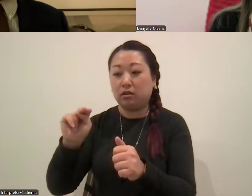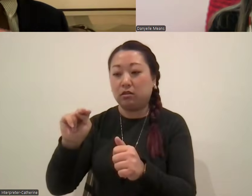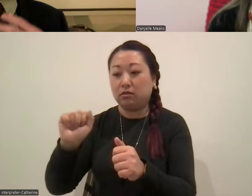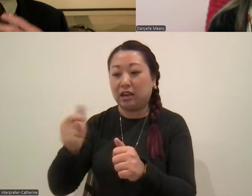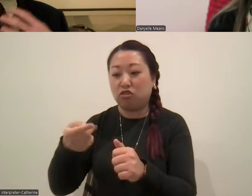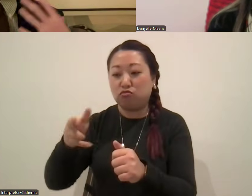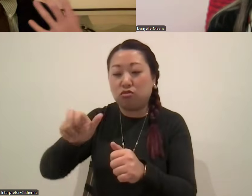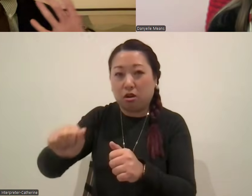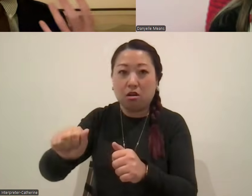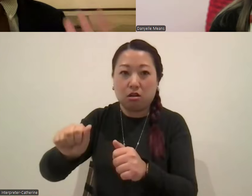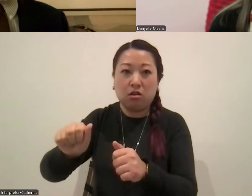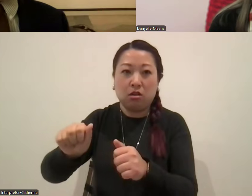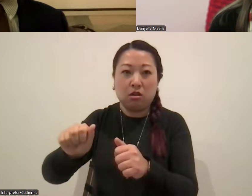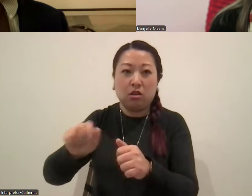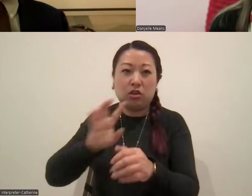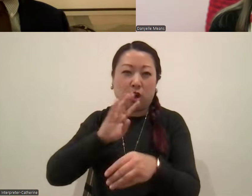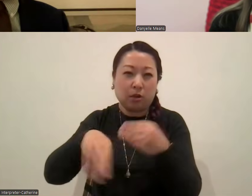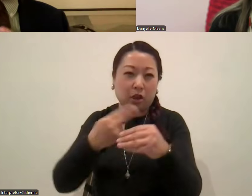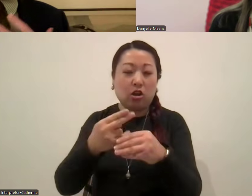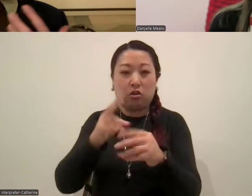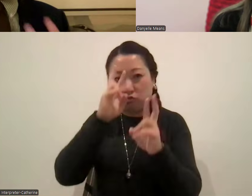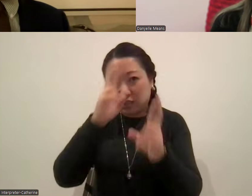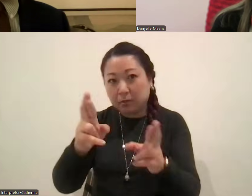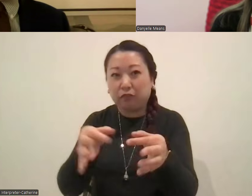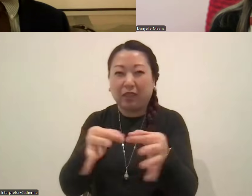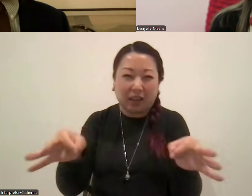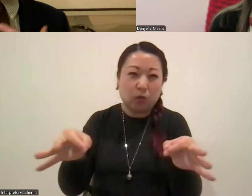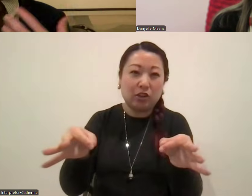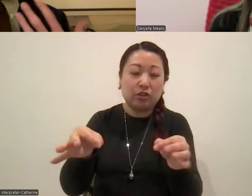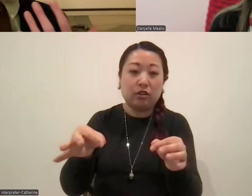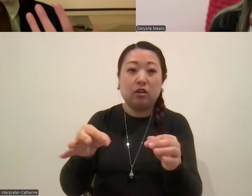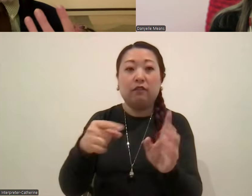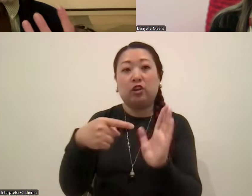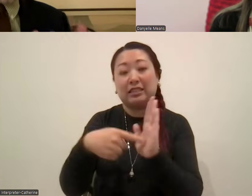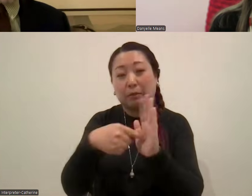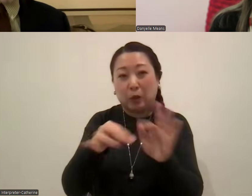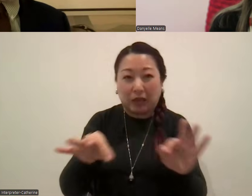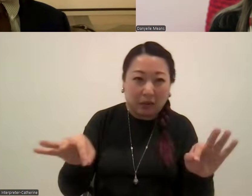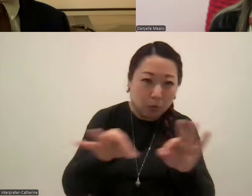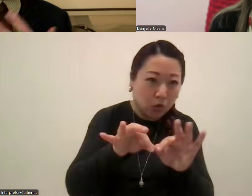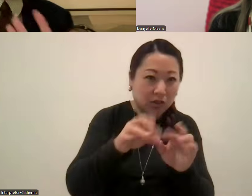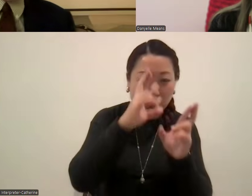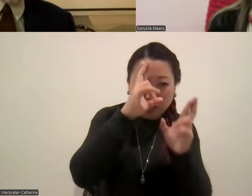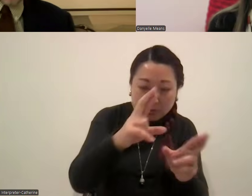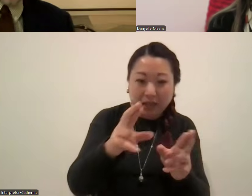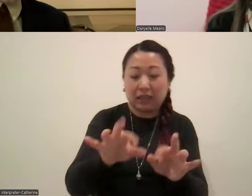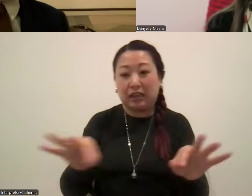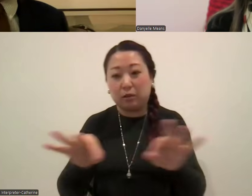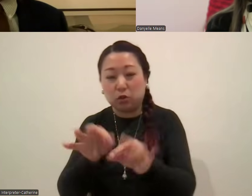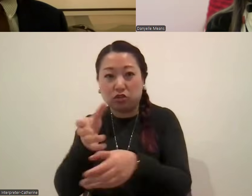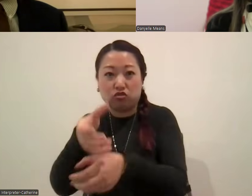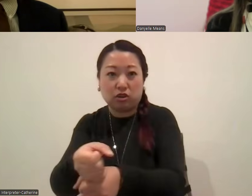respect, the importance of building trust. What are the first kinds of steps of respect that you recommend